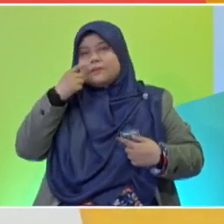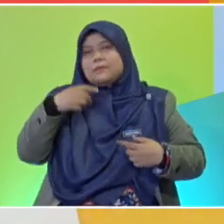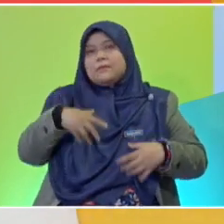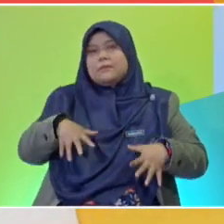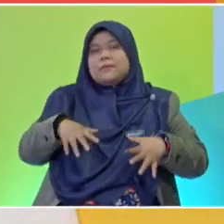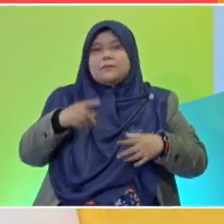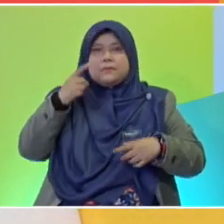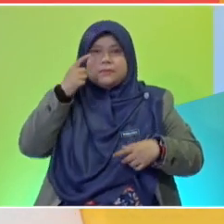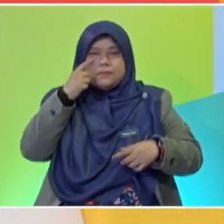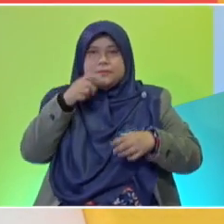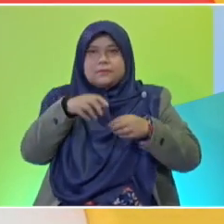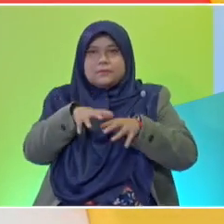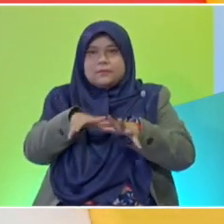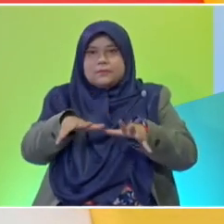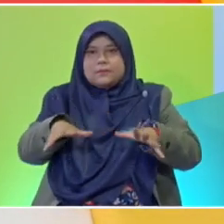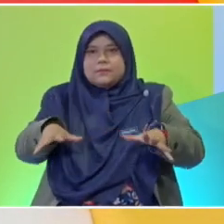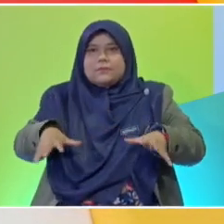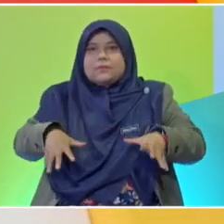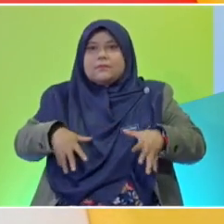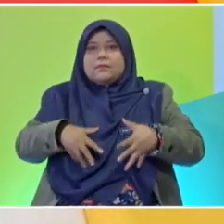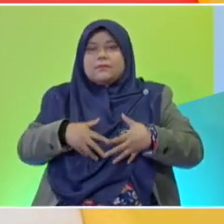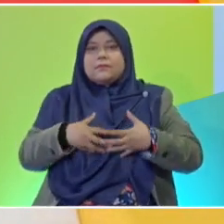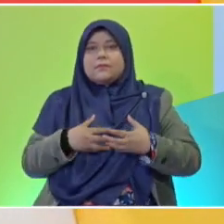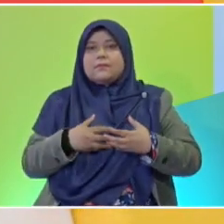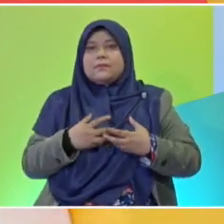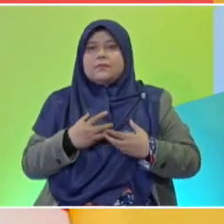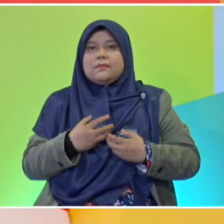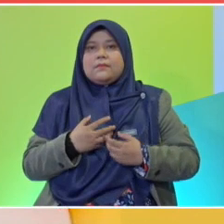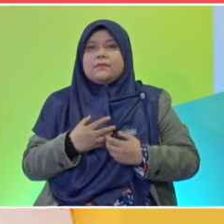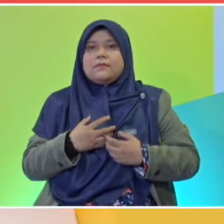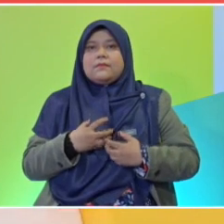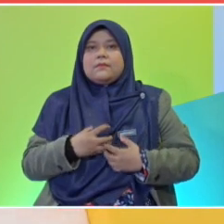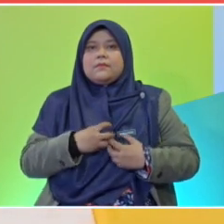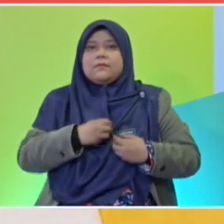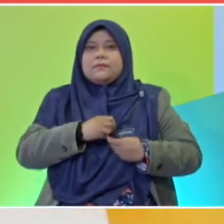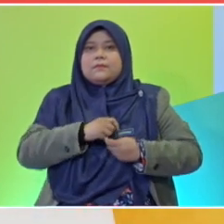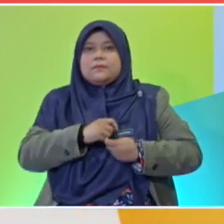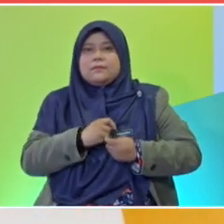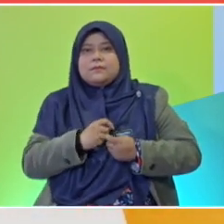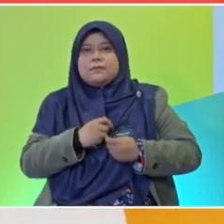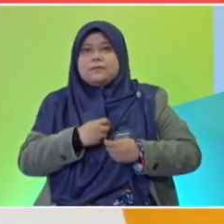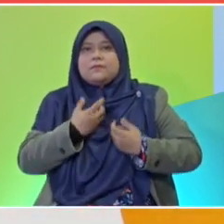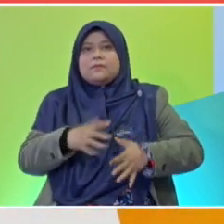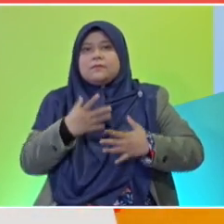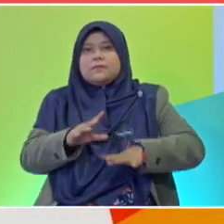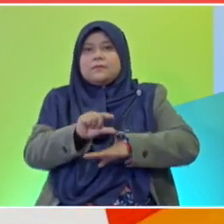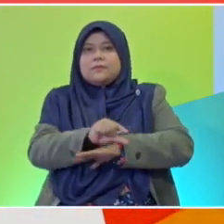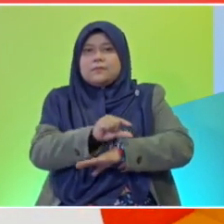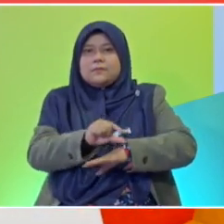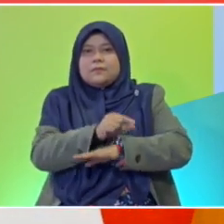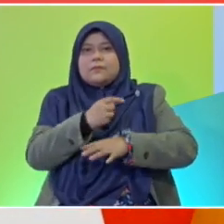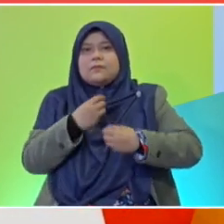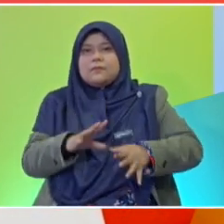your eyes. Okay, and at parts of the body, the oxygen will be used up and we